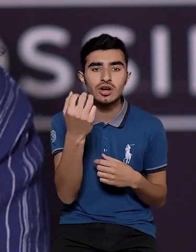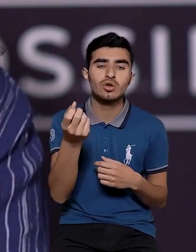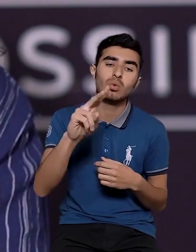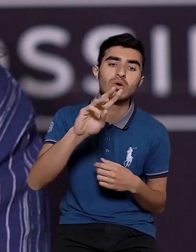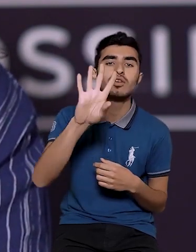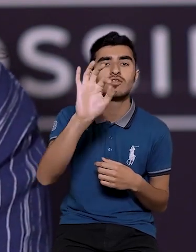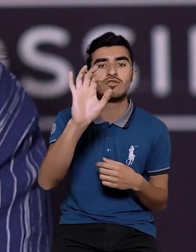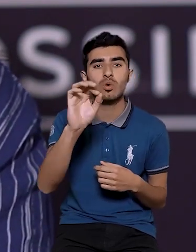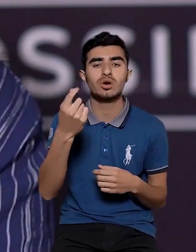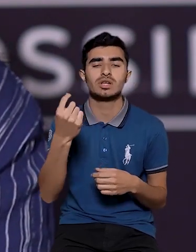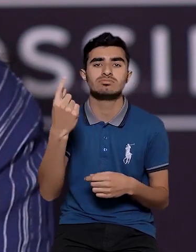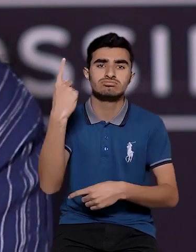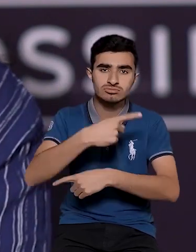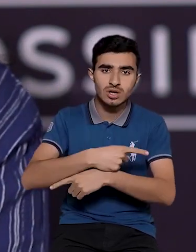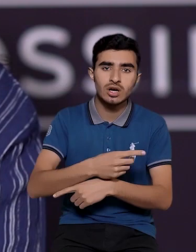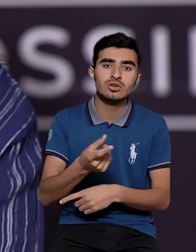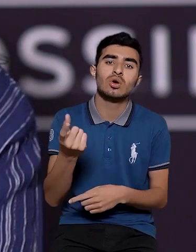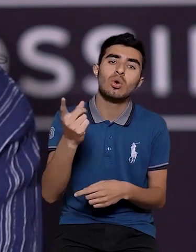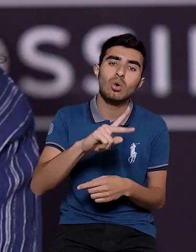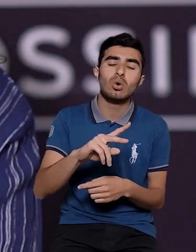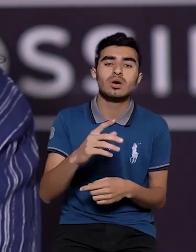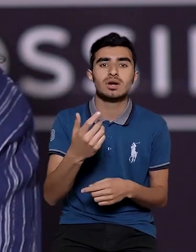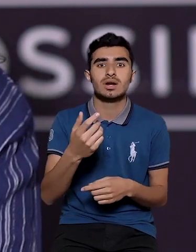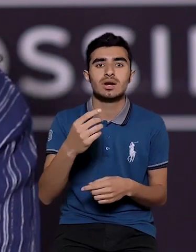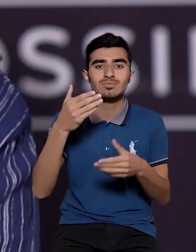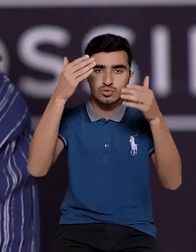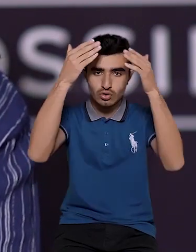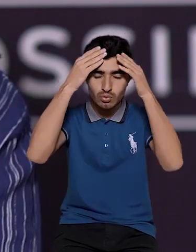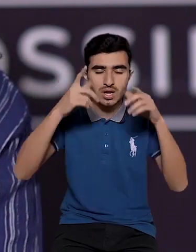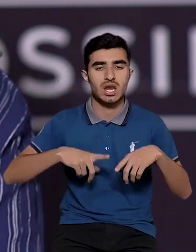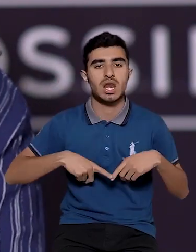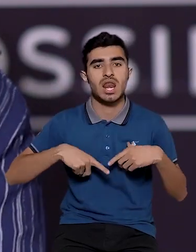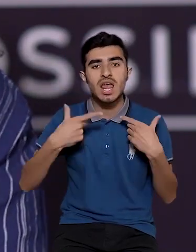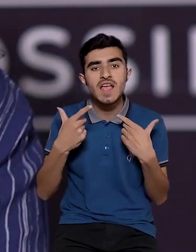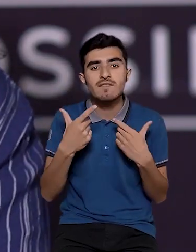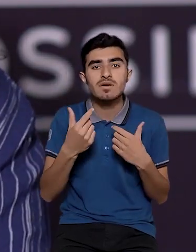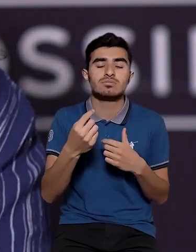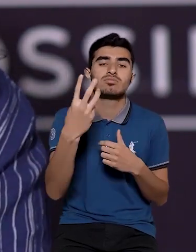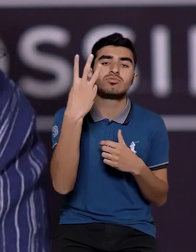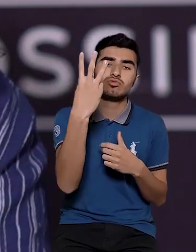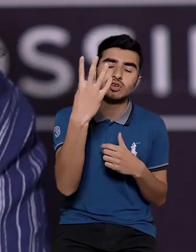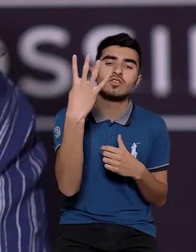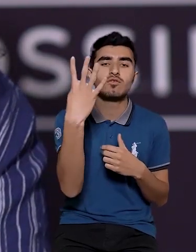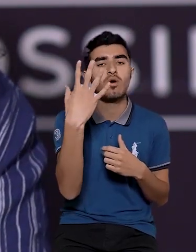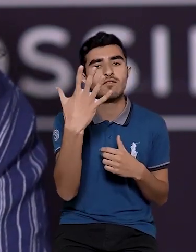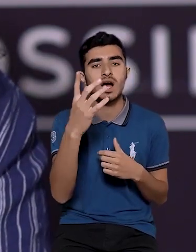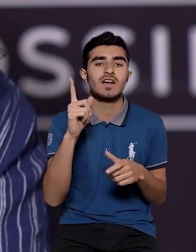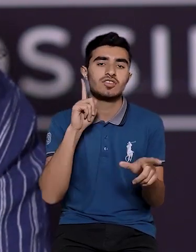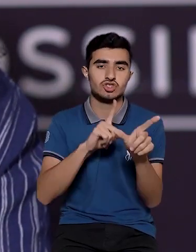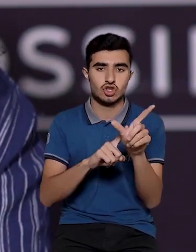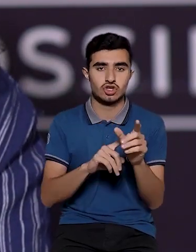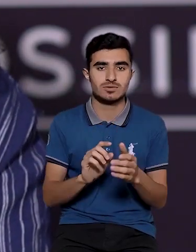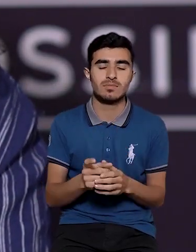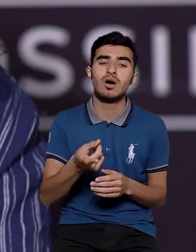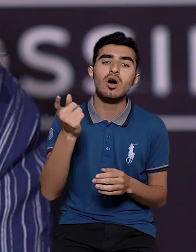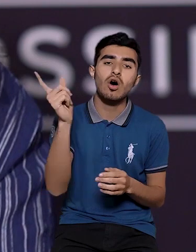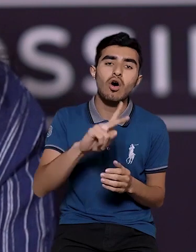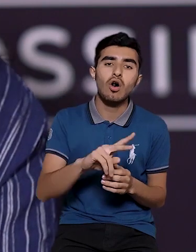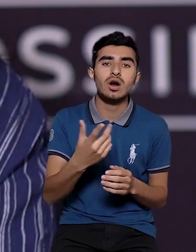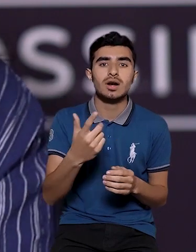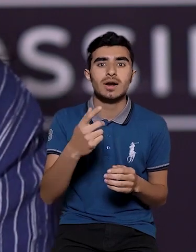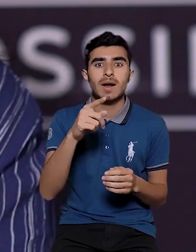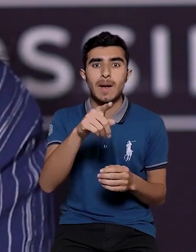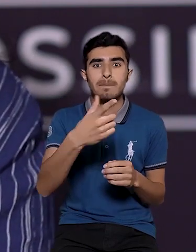These worker bees only live about 30 to 40 days, whereas the queen lives for 3 to 5 years. So in